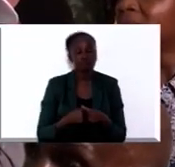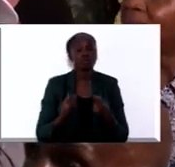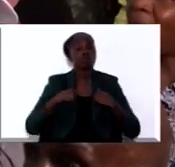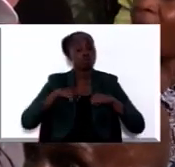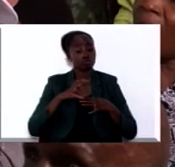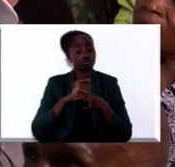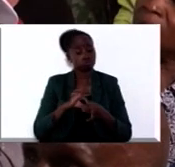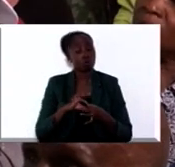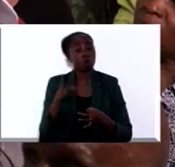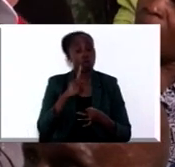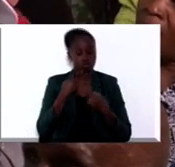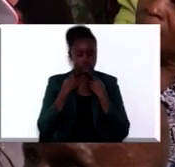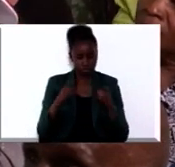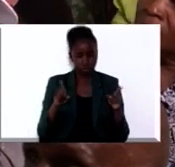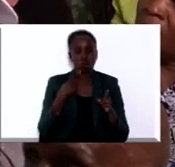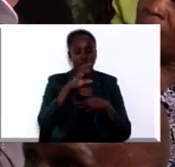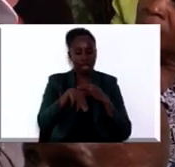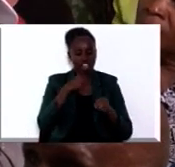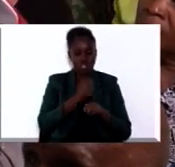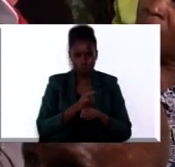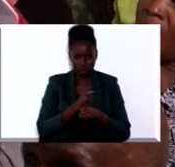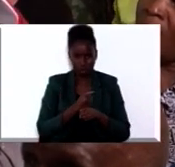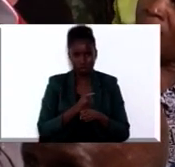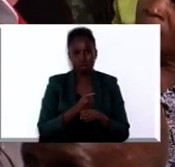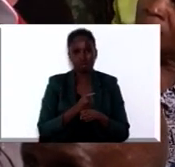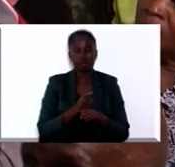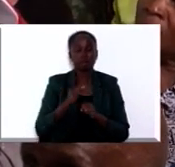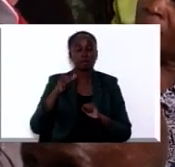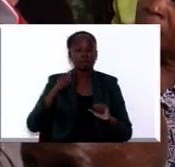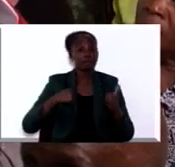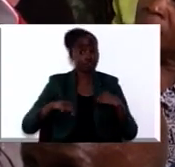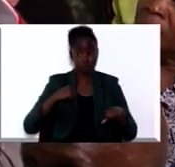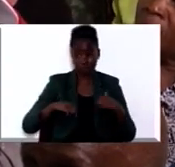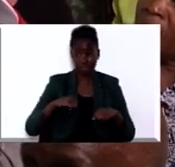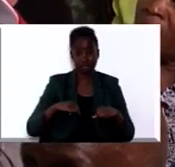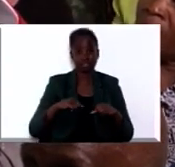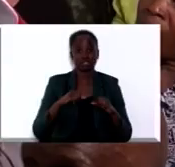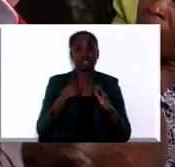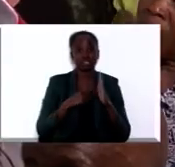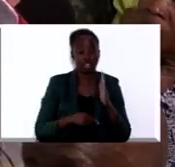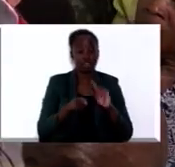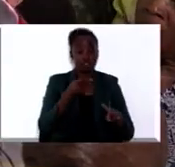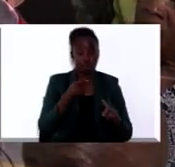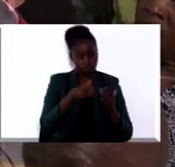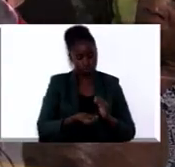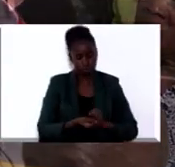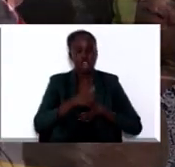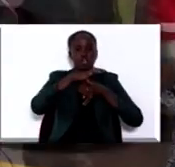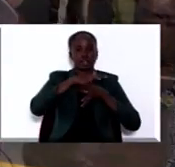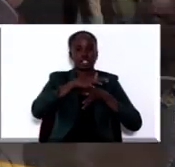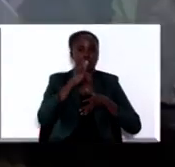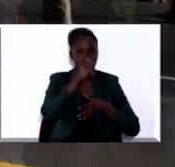release biannual audit of the performance of the priority of police stations in priority crime,